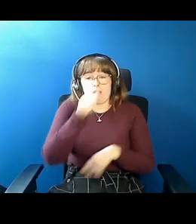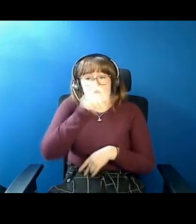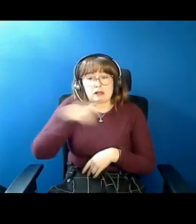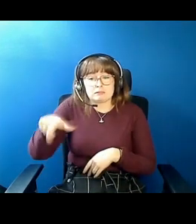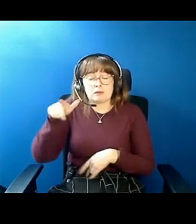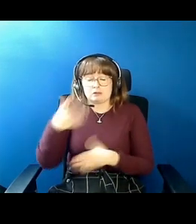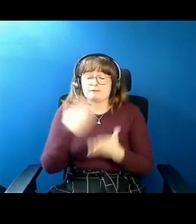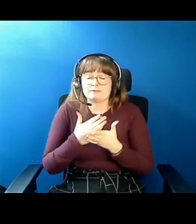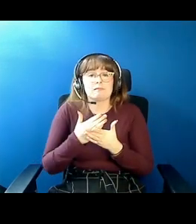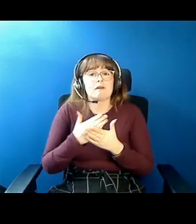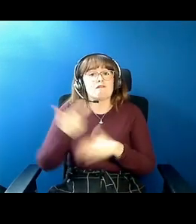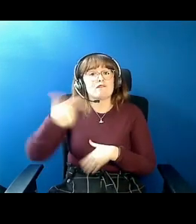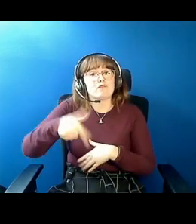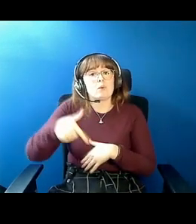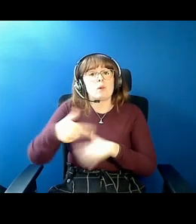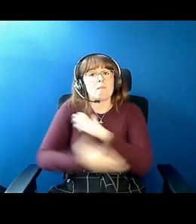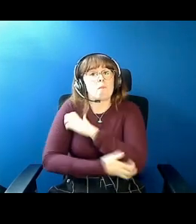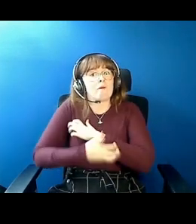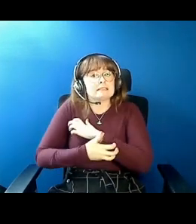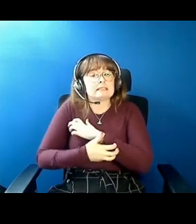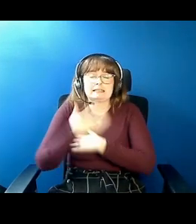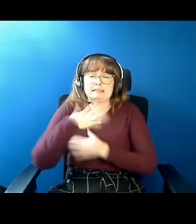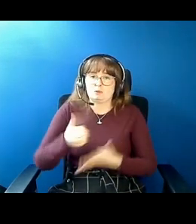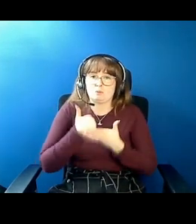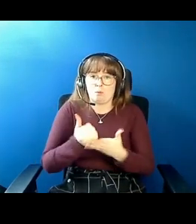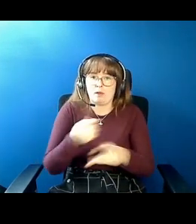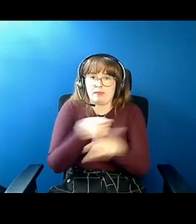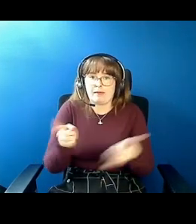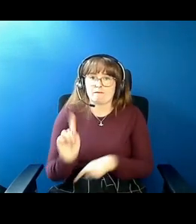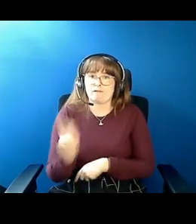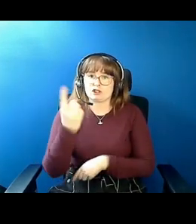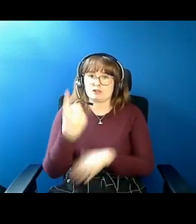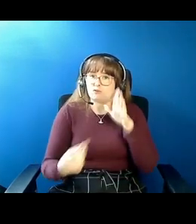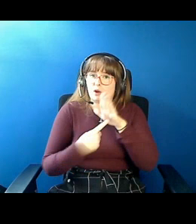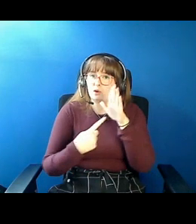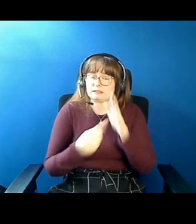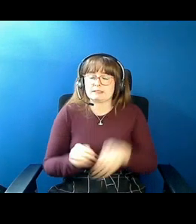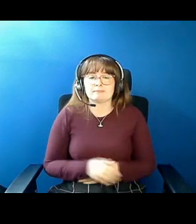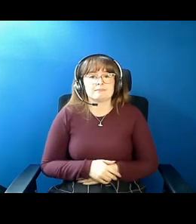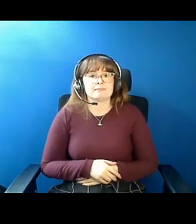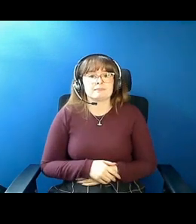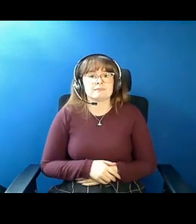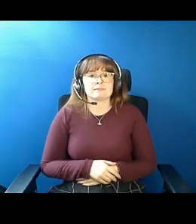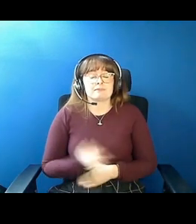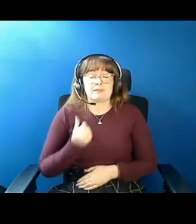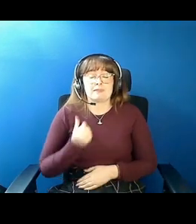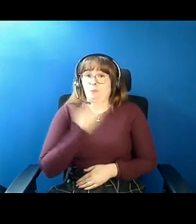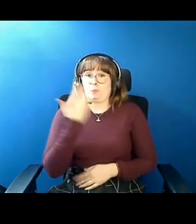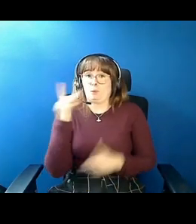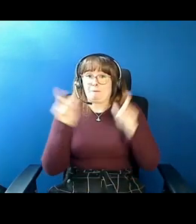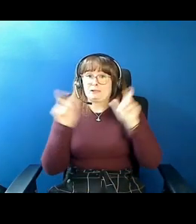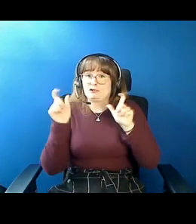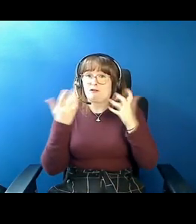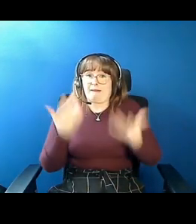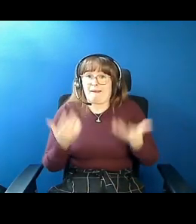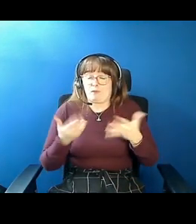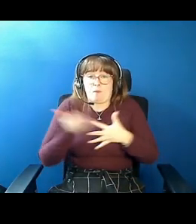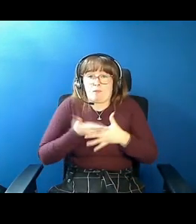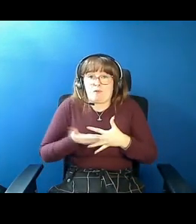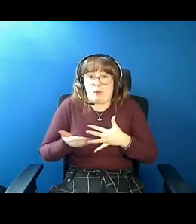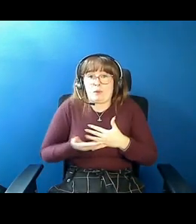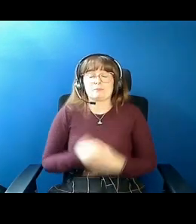poverty. Next slide, please. So having got this rich picture of data for your stock portfolio, you're then